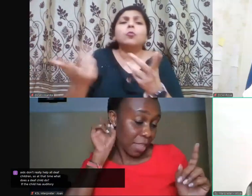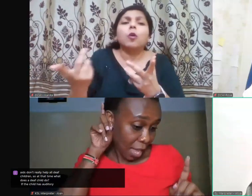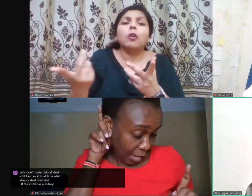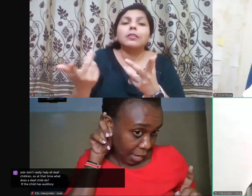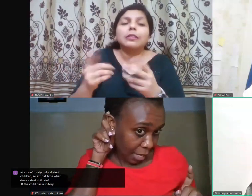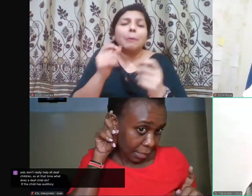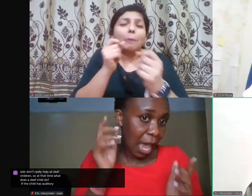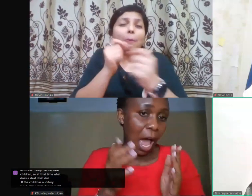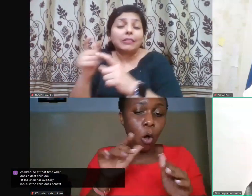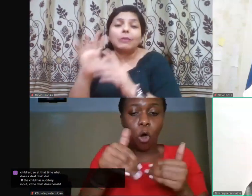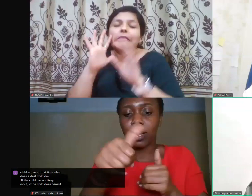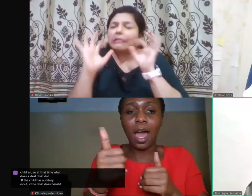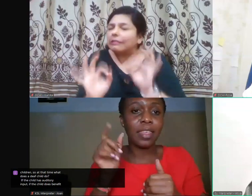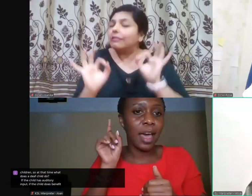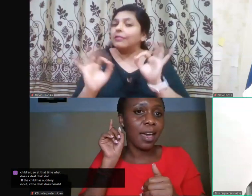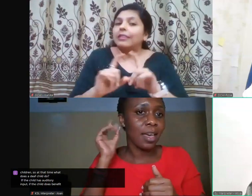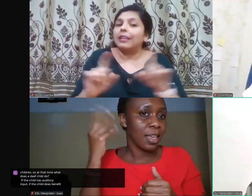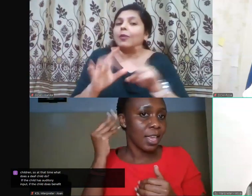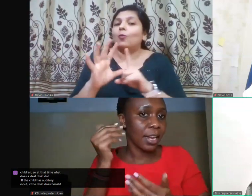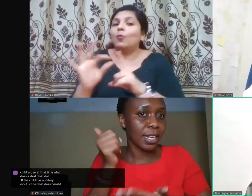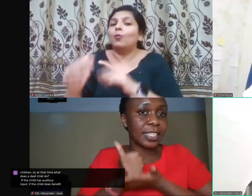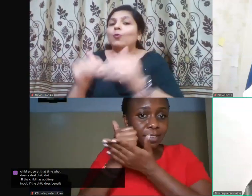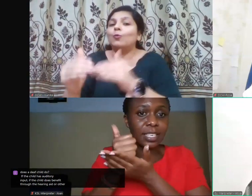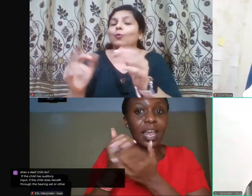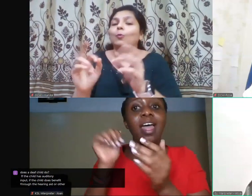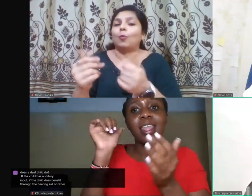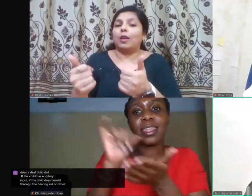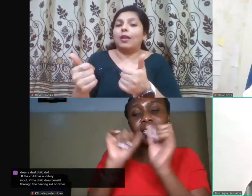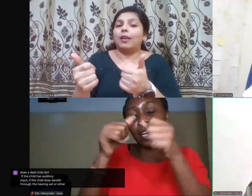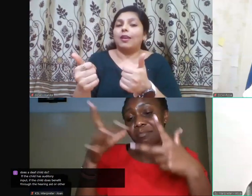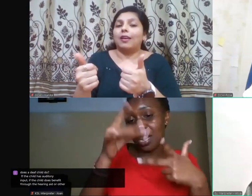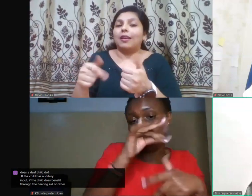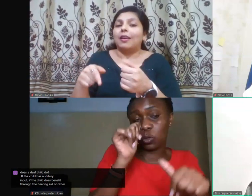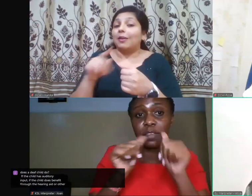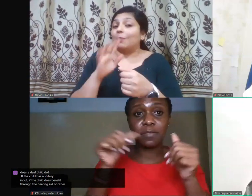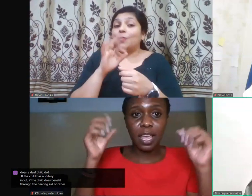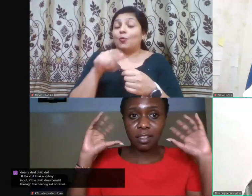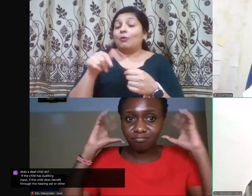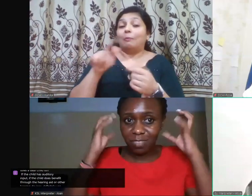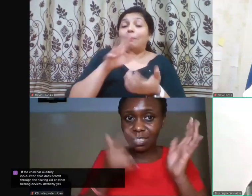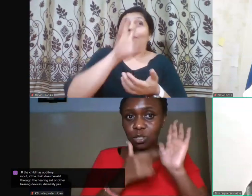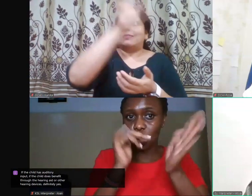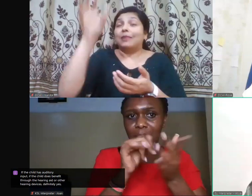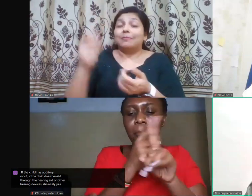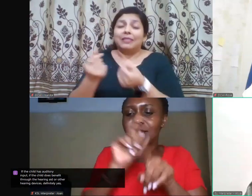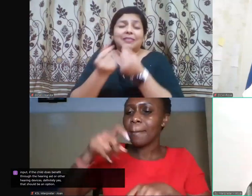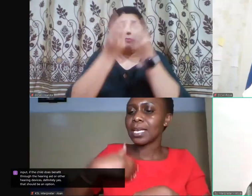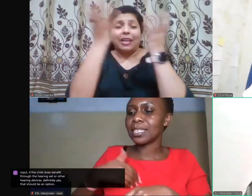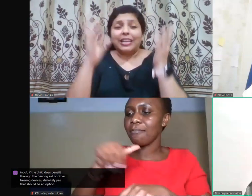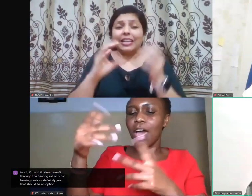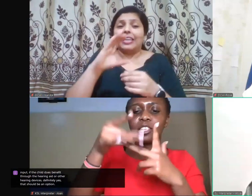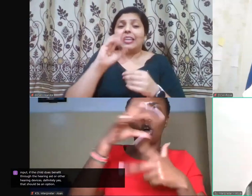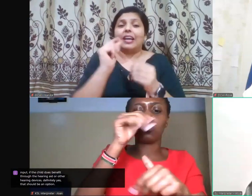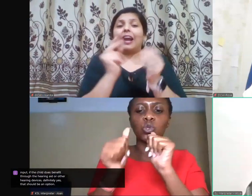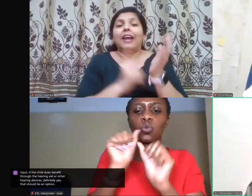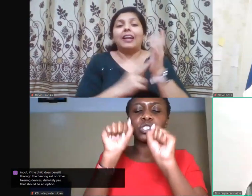hearing devices, definitely yes, that should be an option. But there should also be other options that you could work with together with